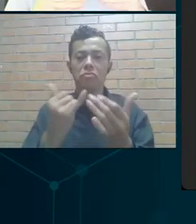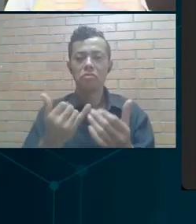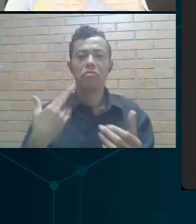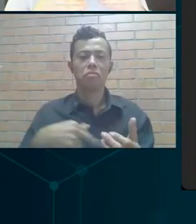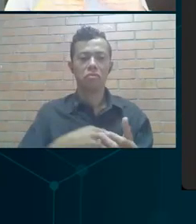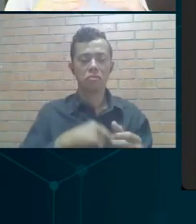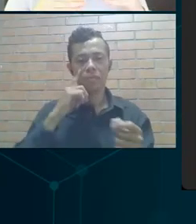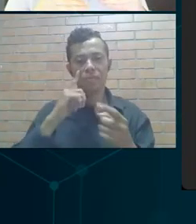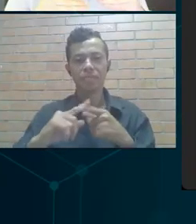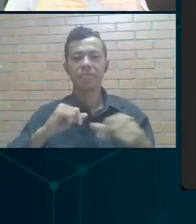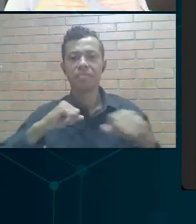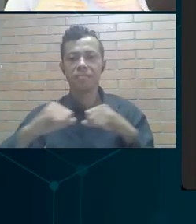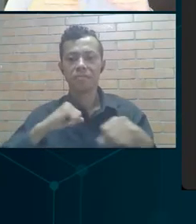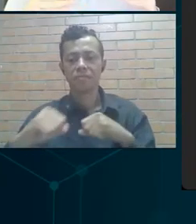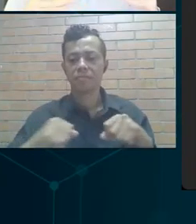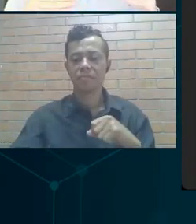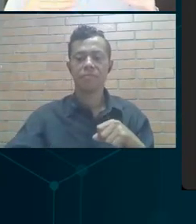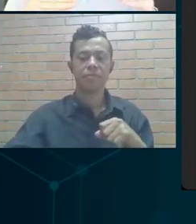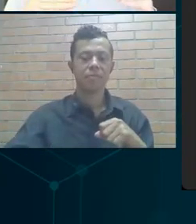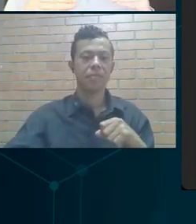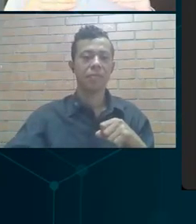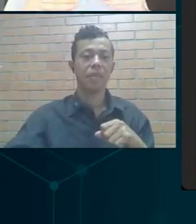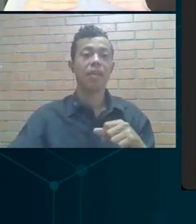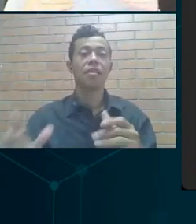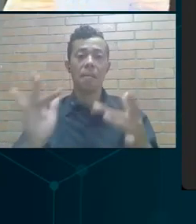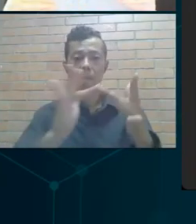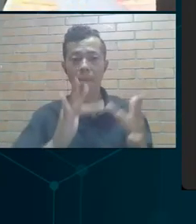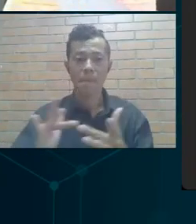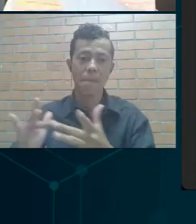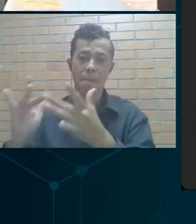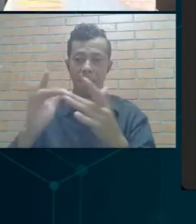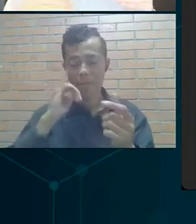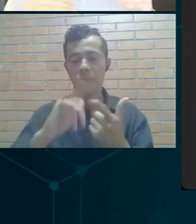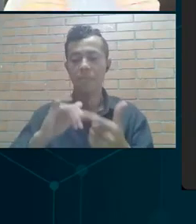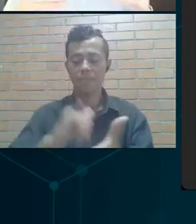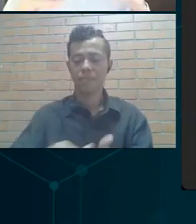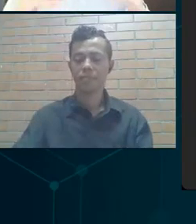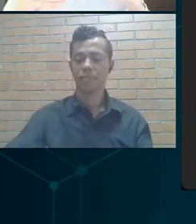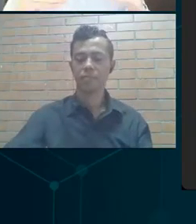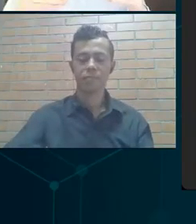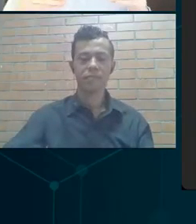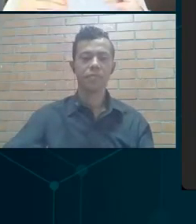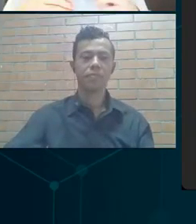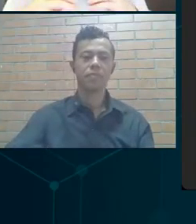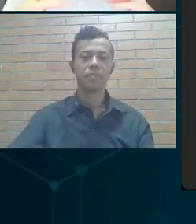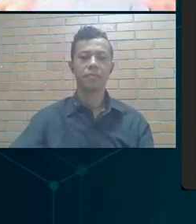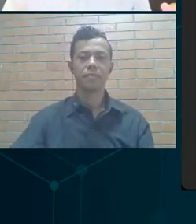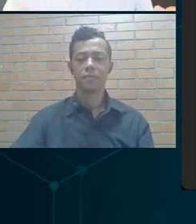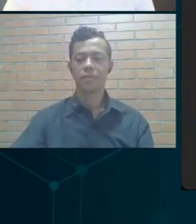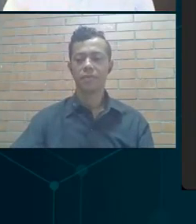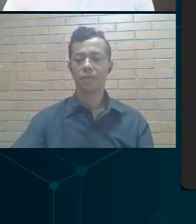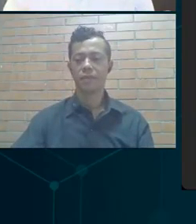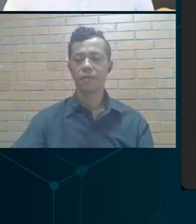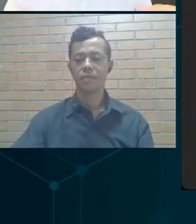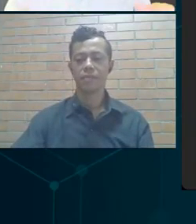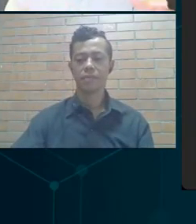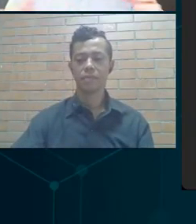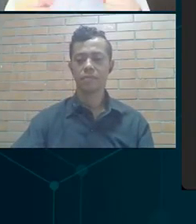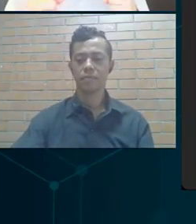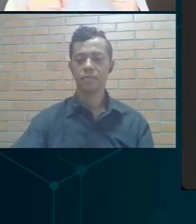integrate these with much more ease, much more speed, and at a lower cost. We don't need to do those